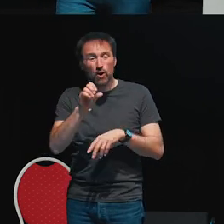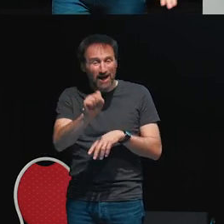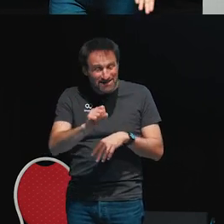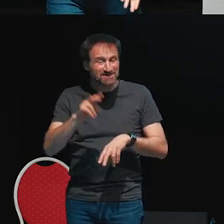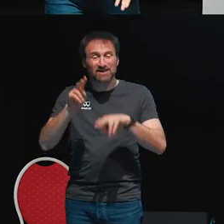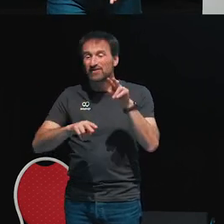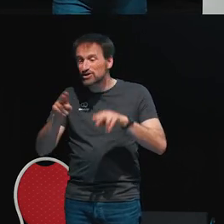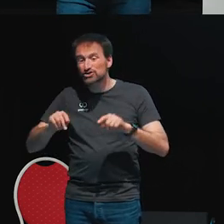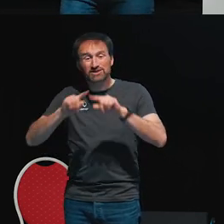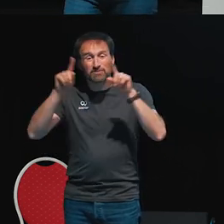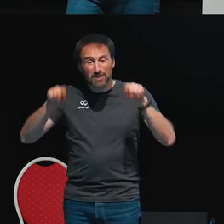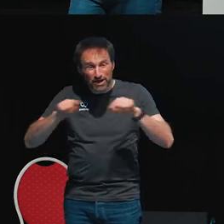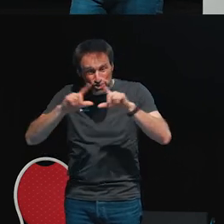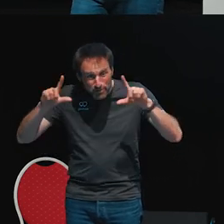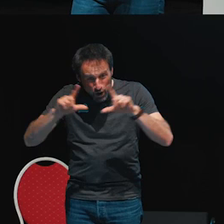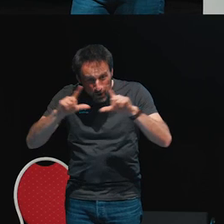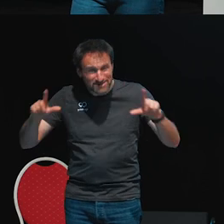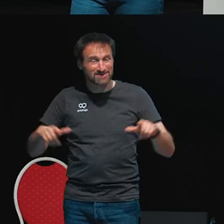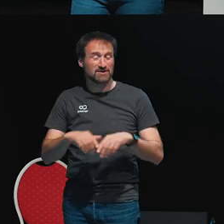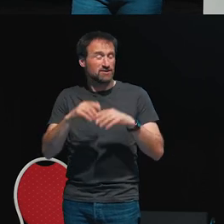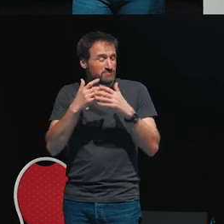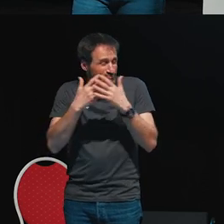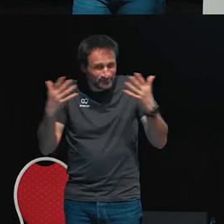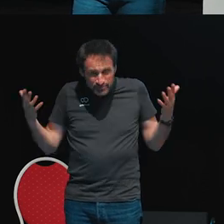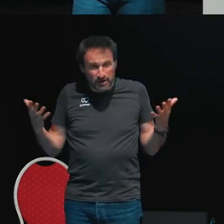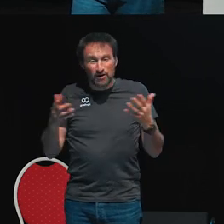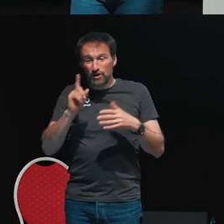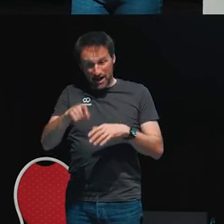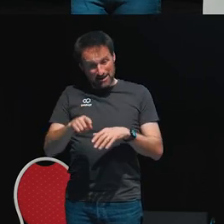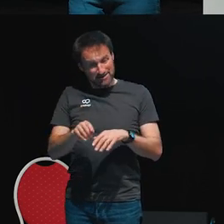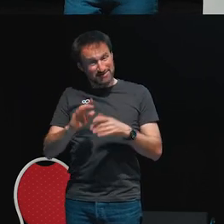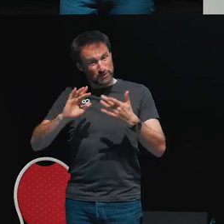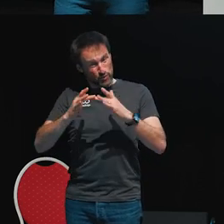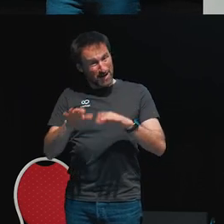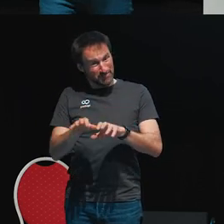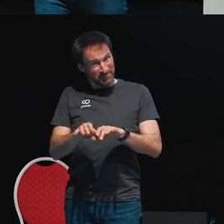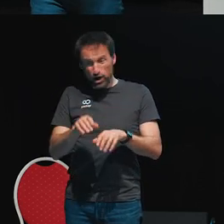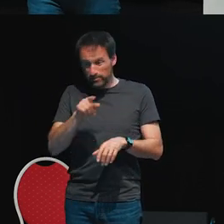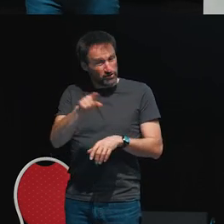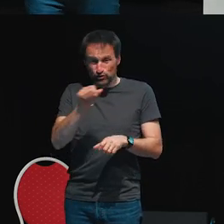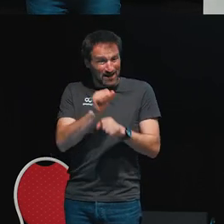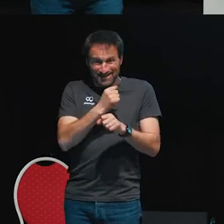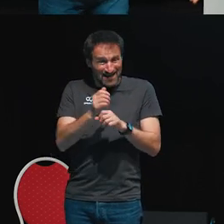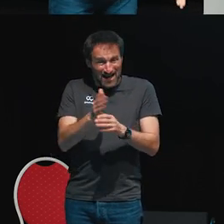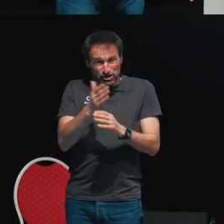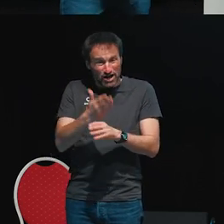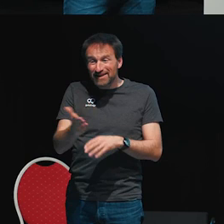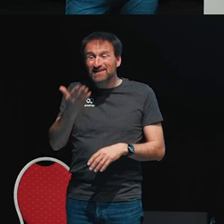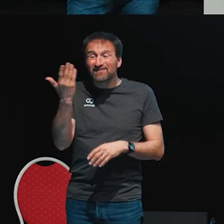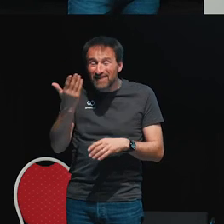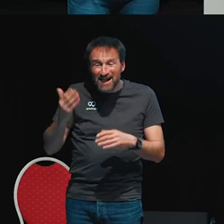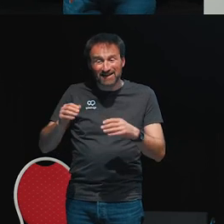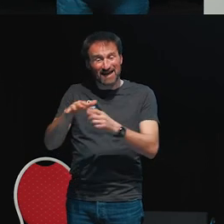different screen sizes. And like as a web developer, you don't get to choose what kind of environment that the user